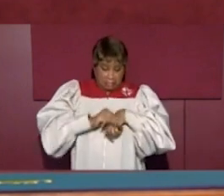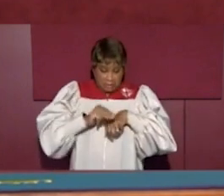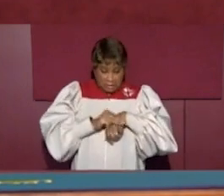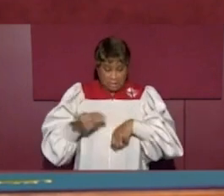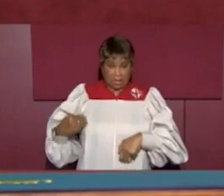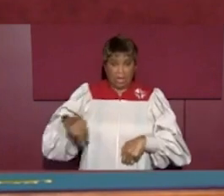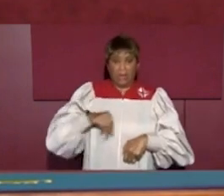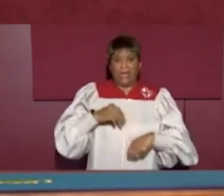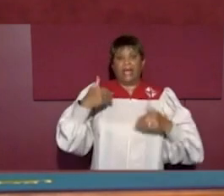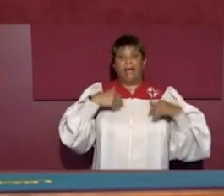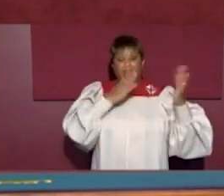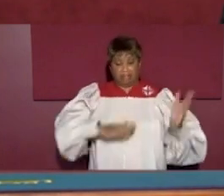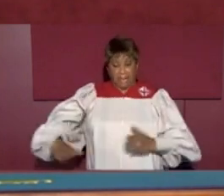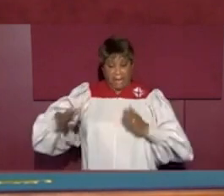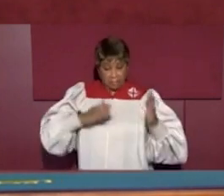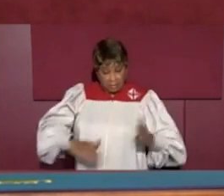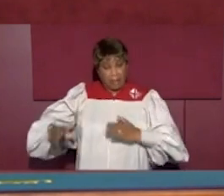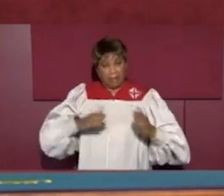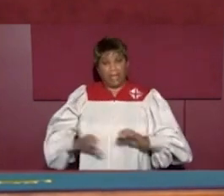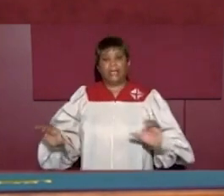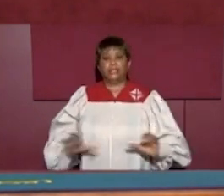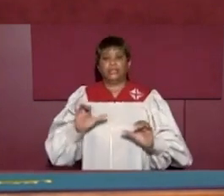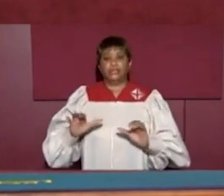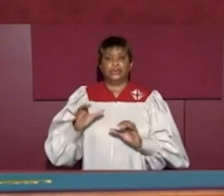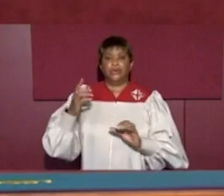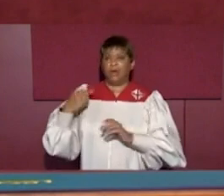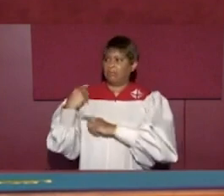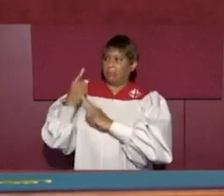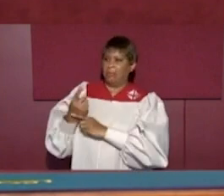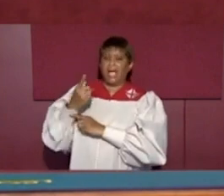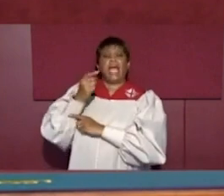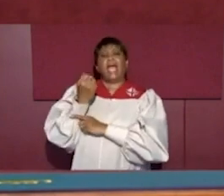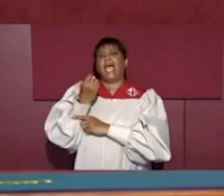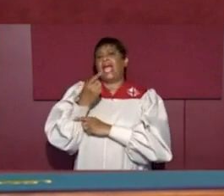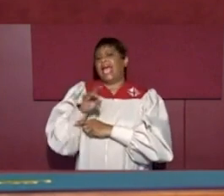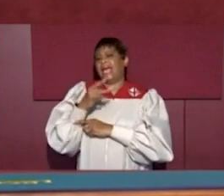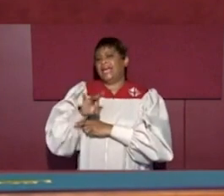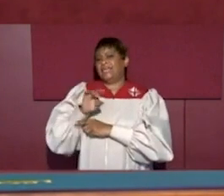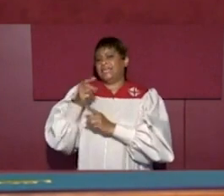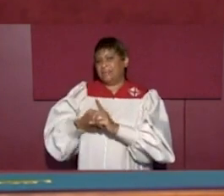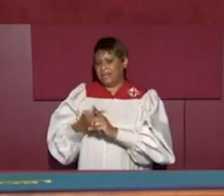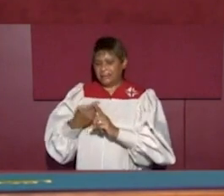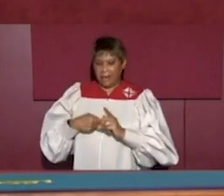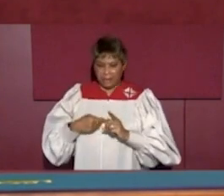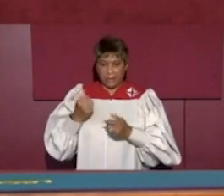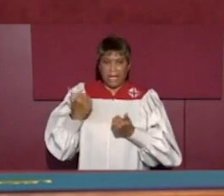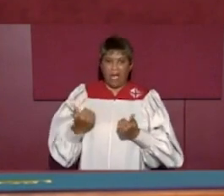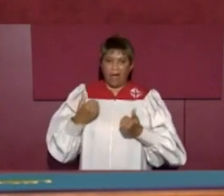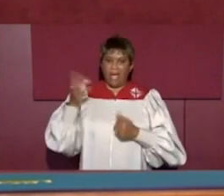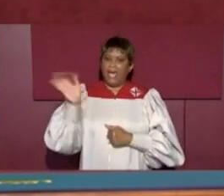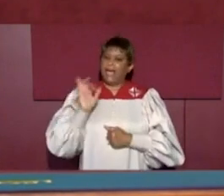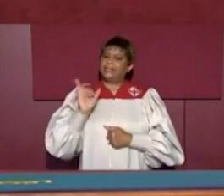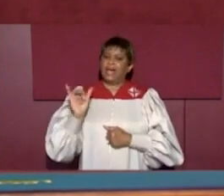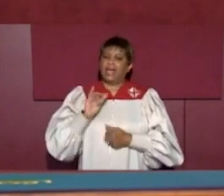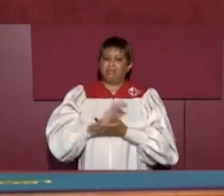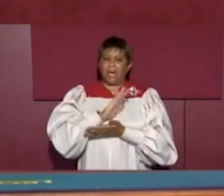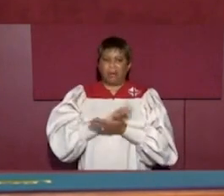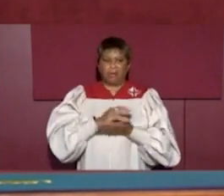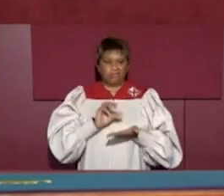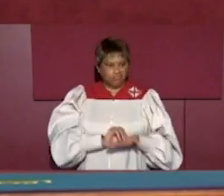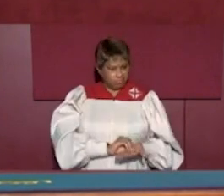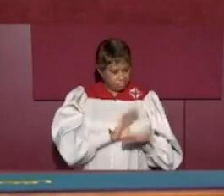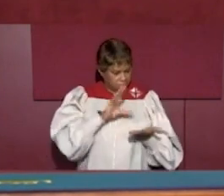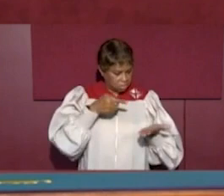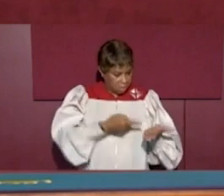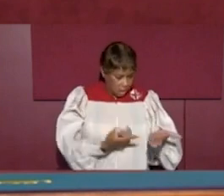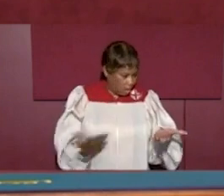we had planned to do over the last 18 months that are now just sheets of paper sitting in a box somewhere because the